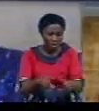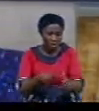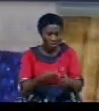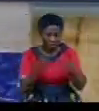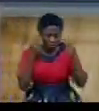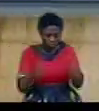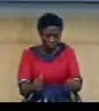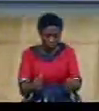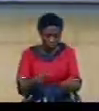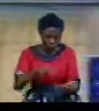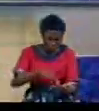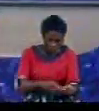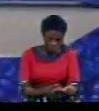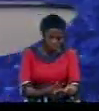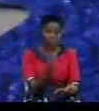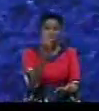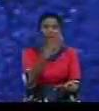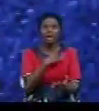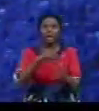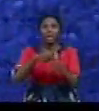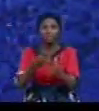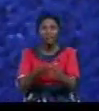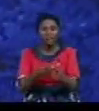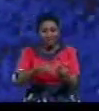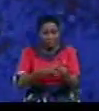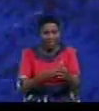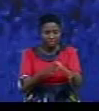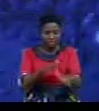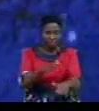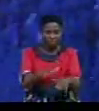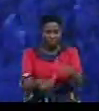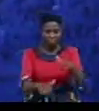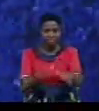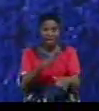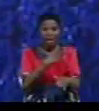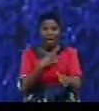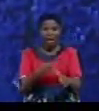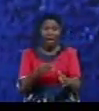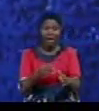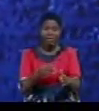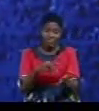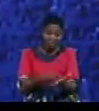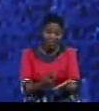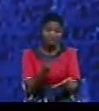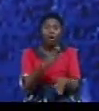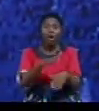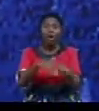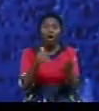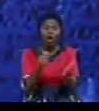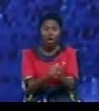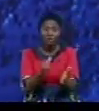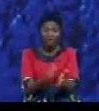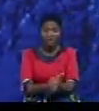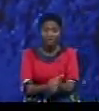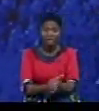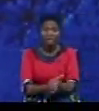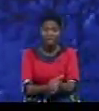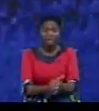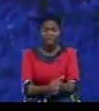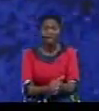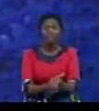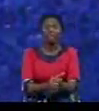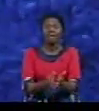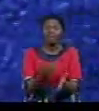up and then he began to walk and he raised up all that kind of wooden